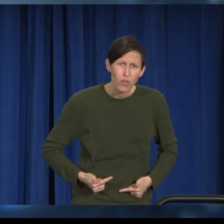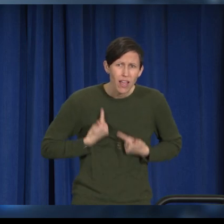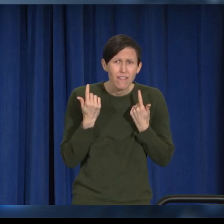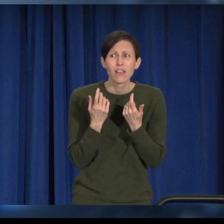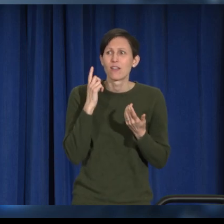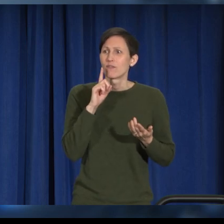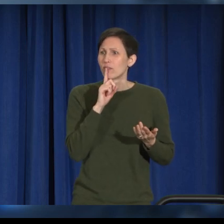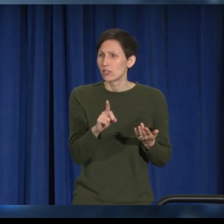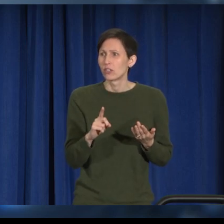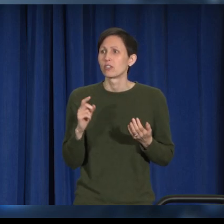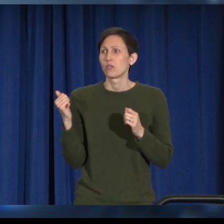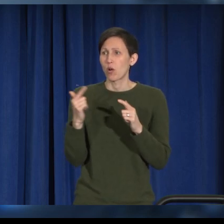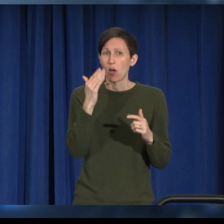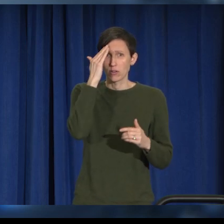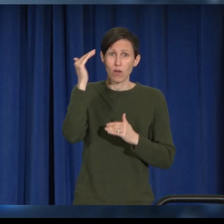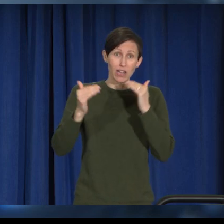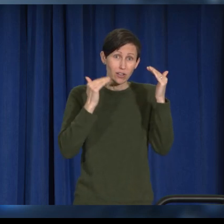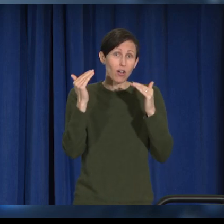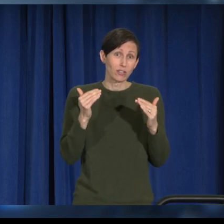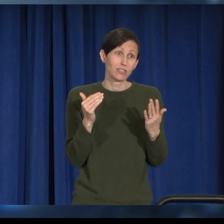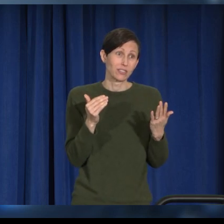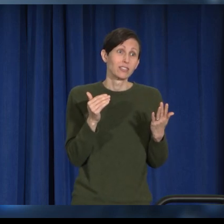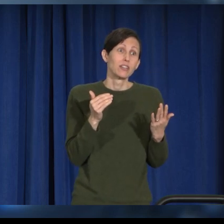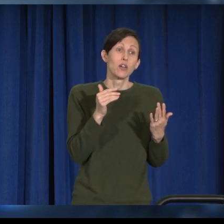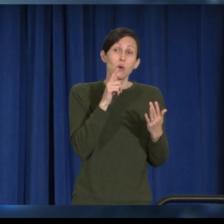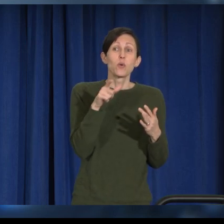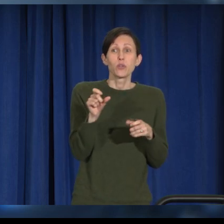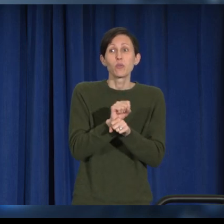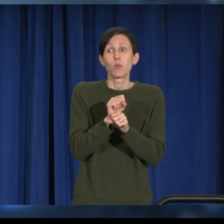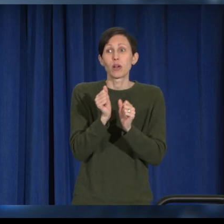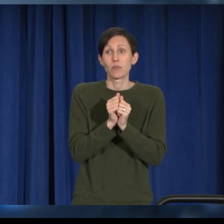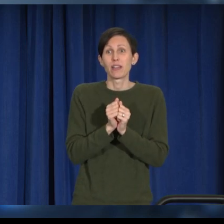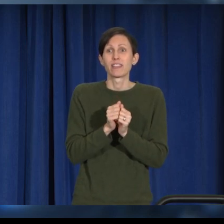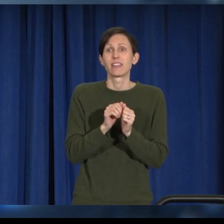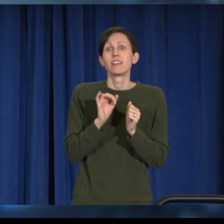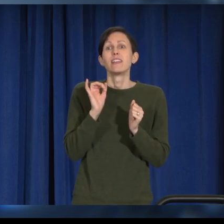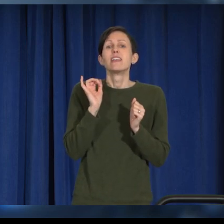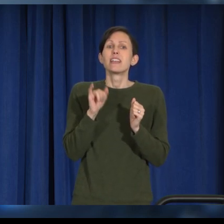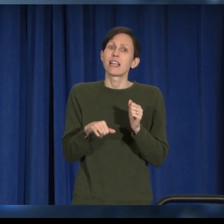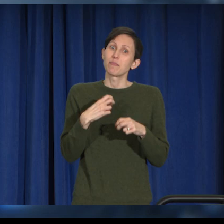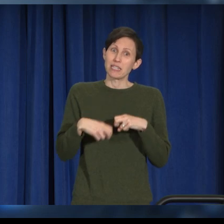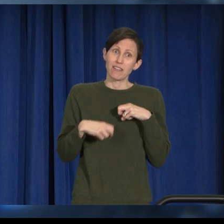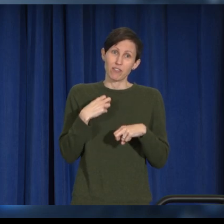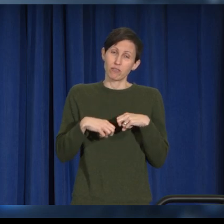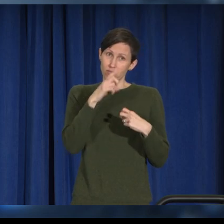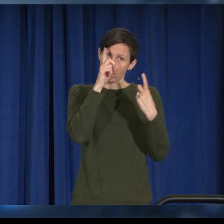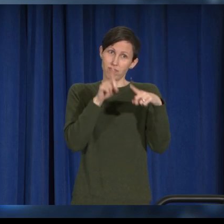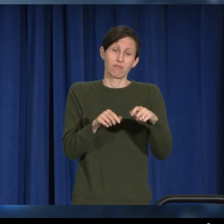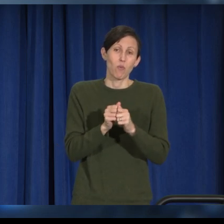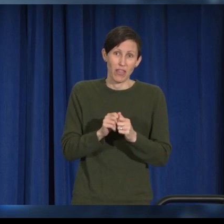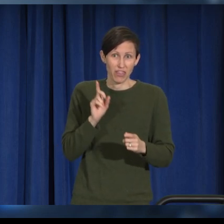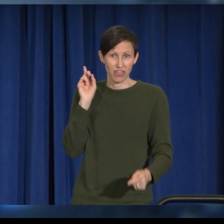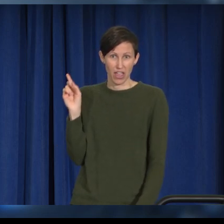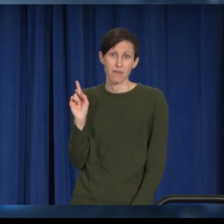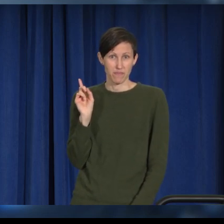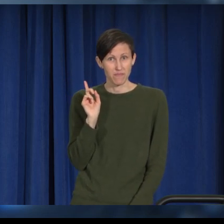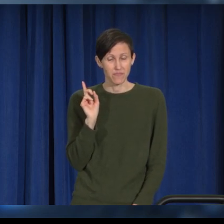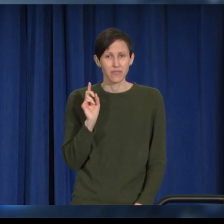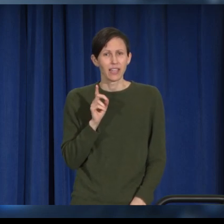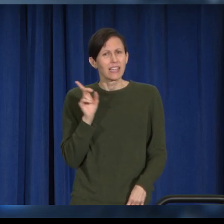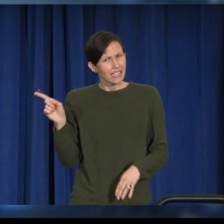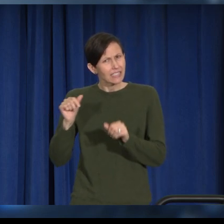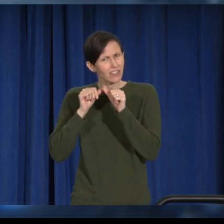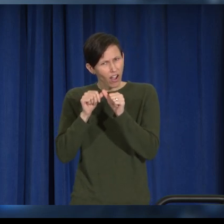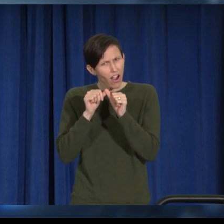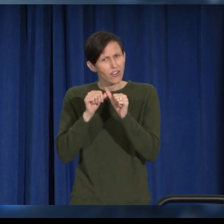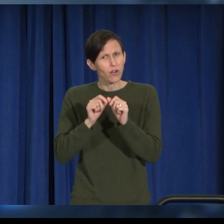sure everyone knows some adults that they work with where it can be difficult to find a compromise with them. These are things that it's an ongoing